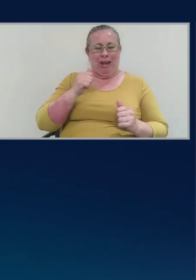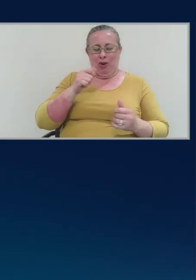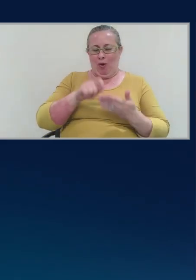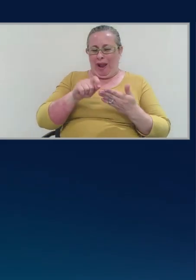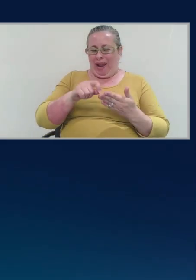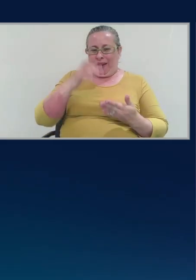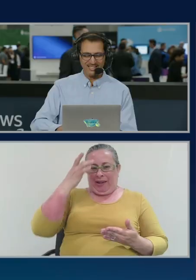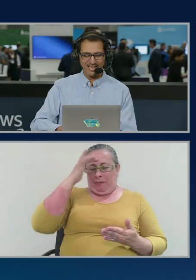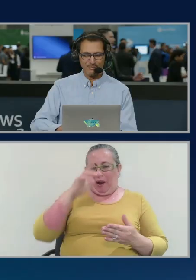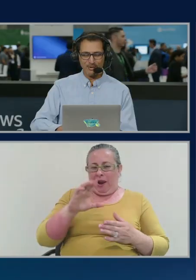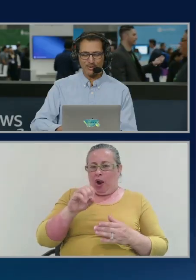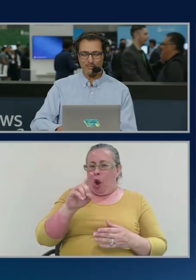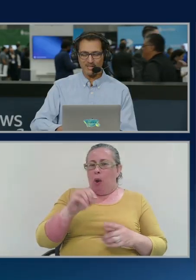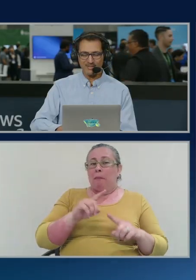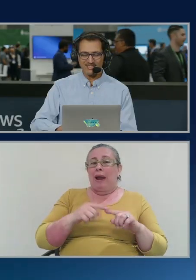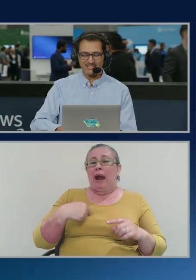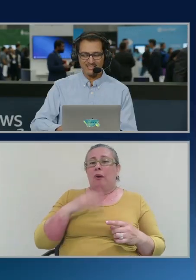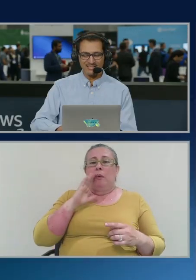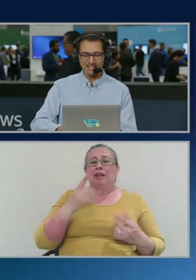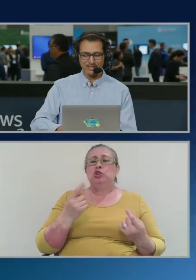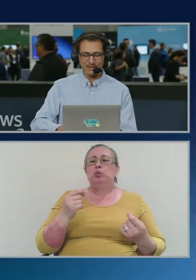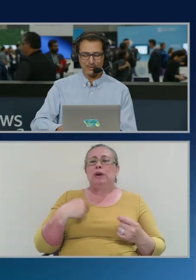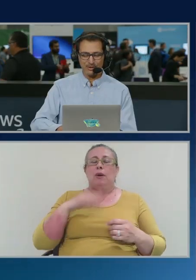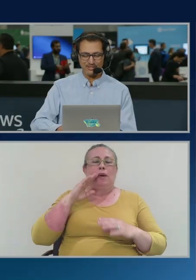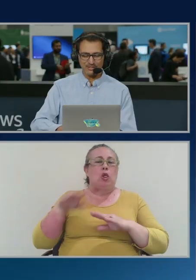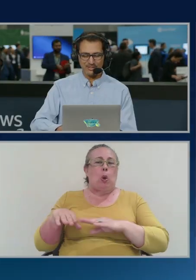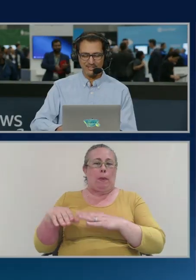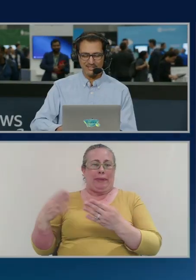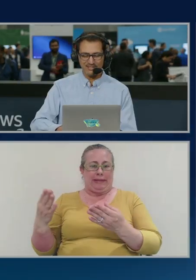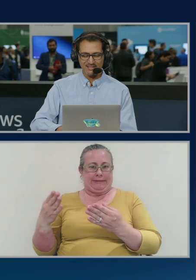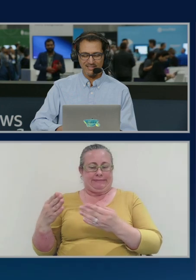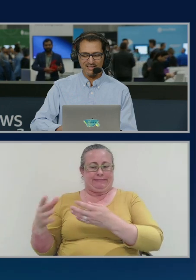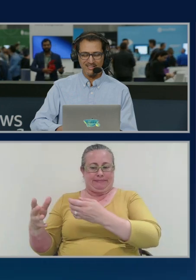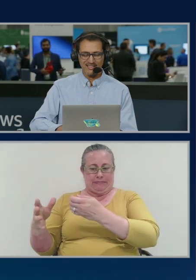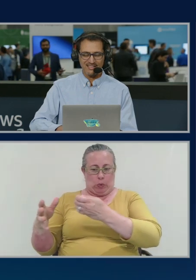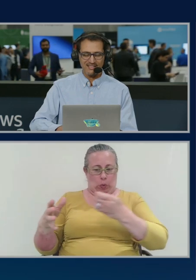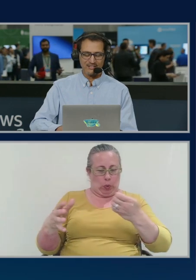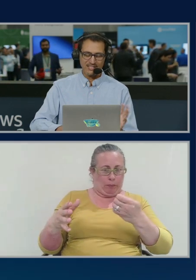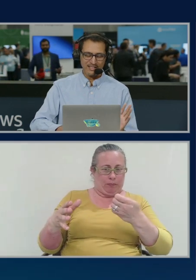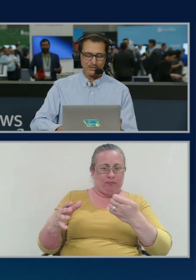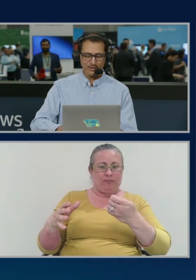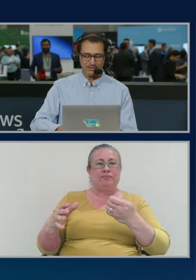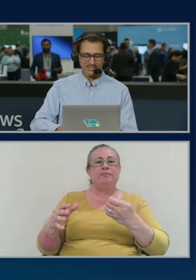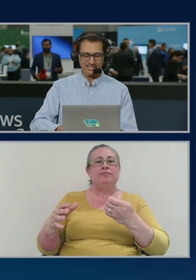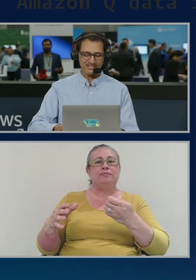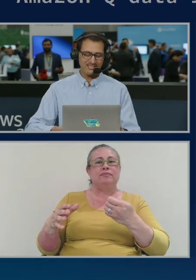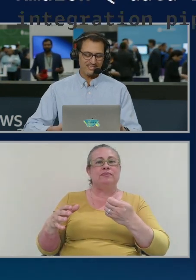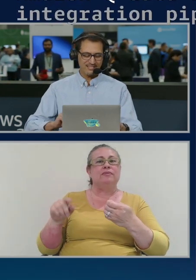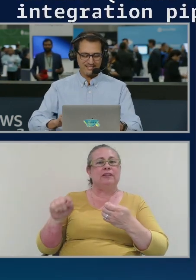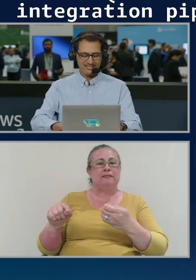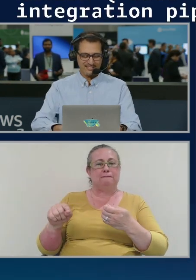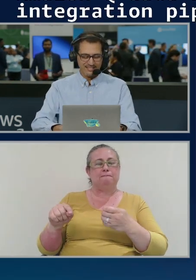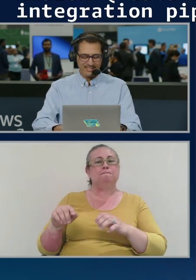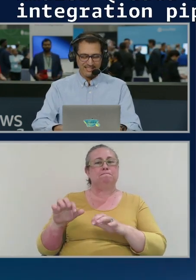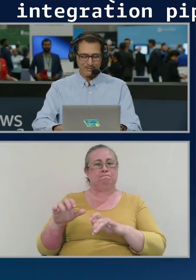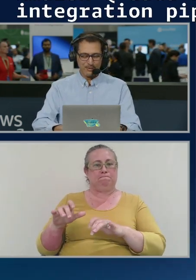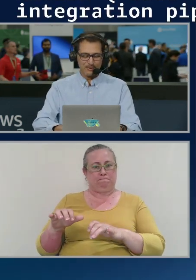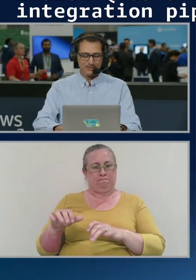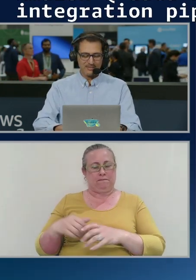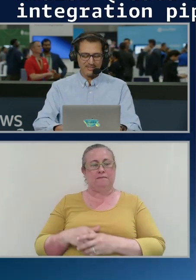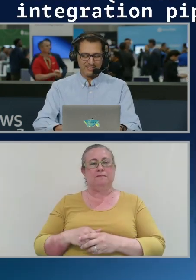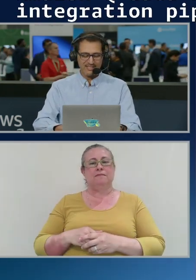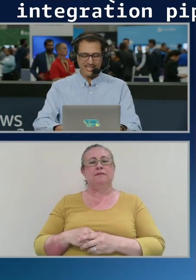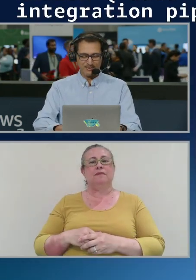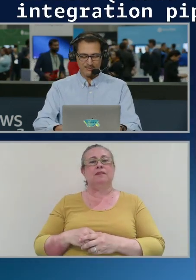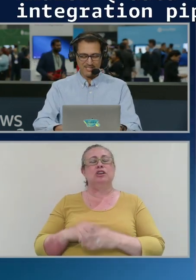going to do is I'm going to open up this Q console, Sweet. let's start a new conversation, Yes. and I'm going